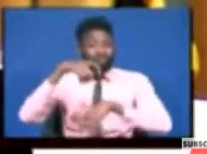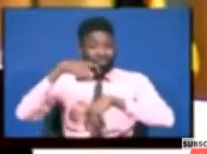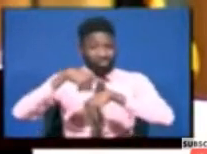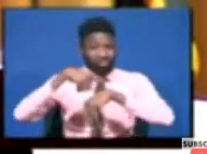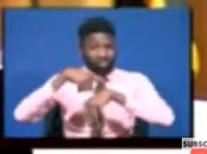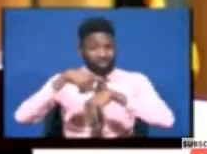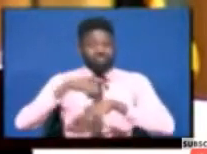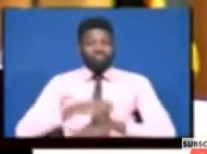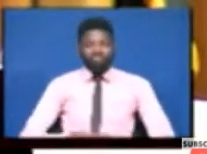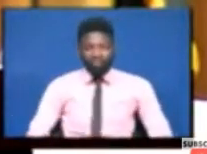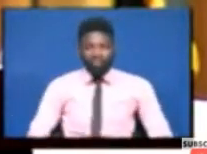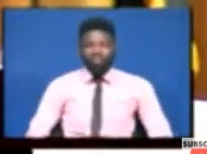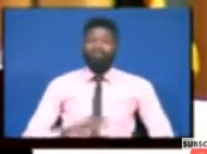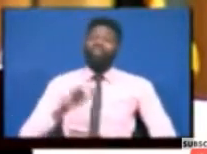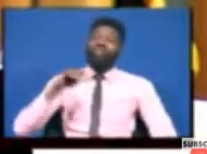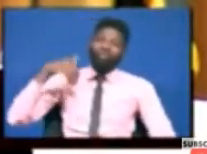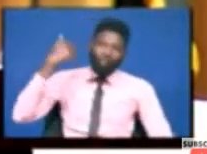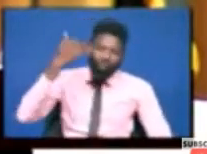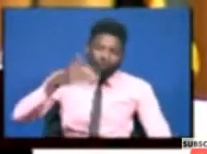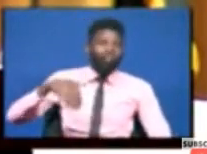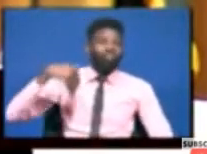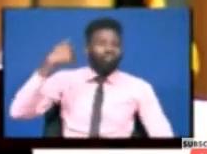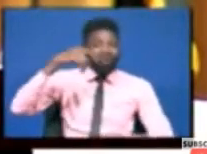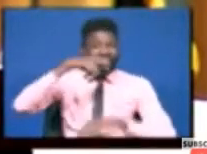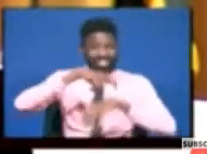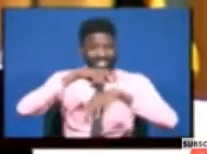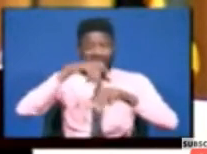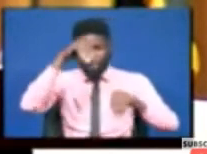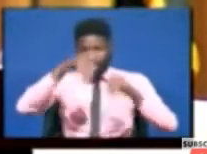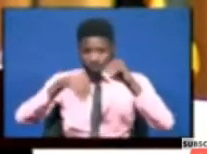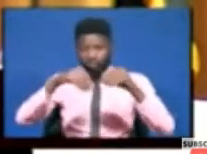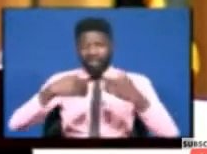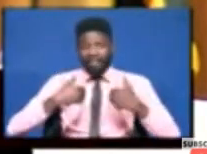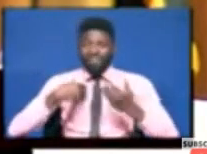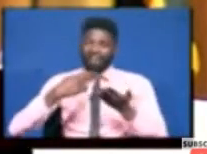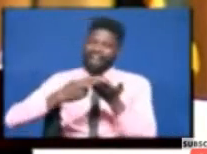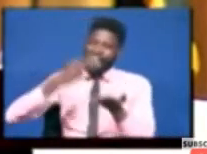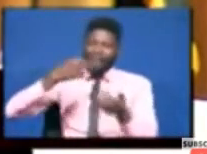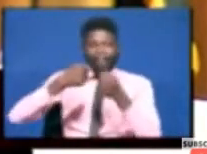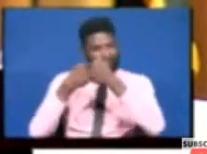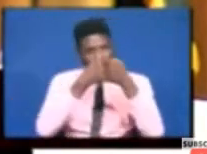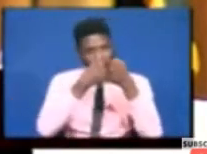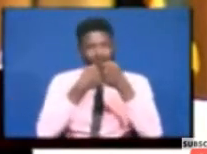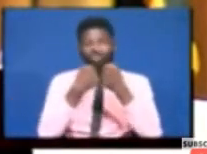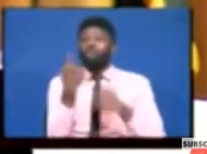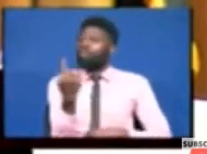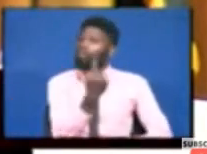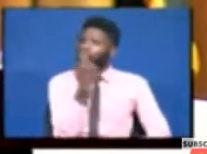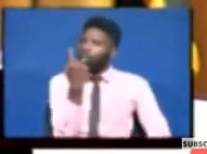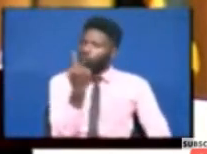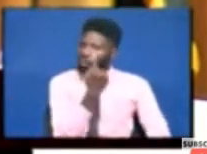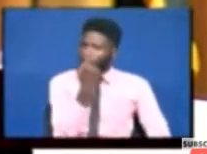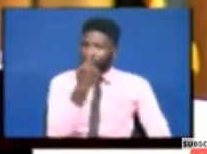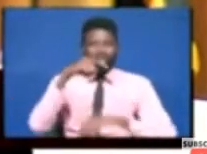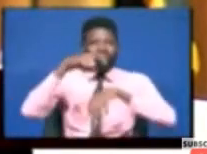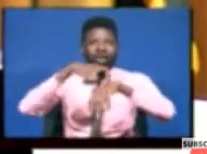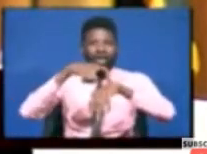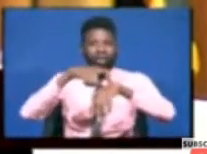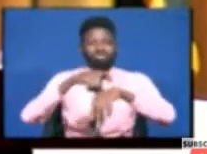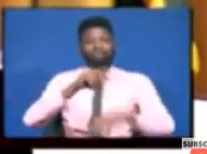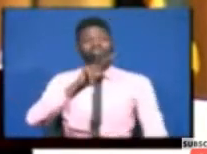every cycle of elections has been highly contested, with the exception of 2002.